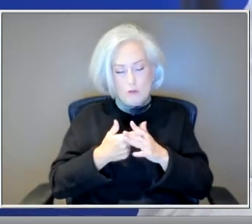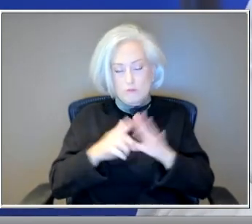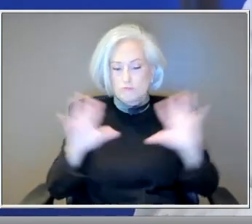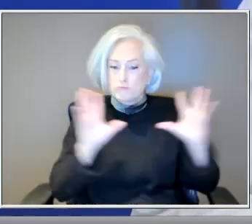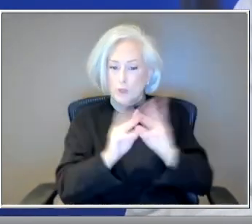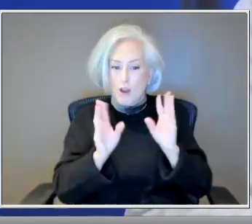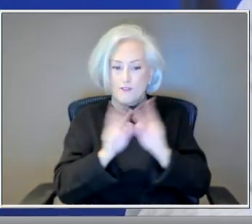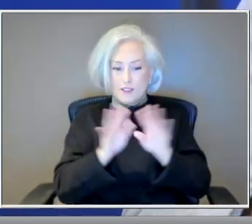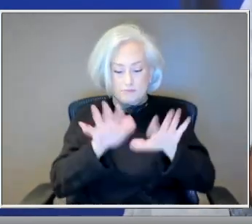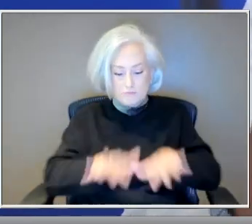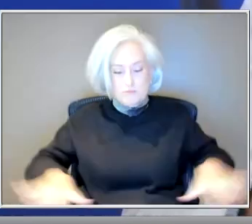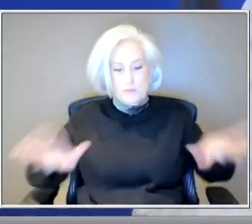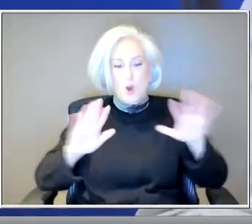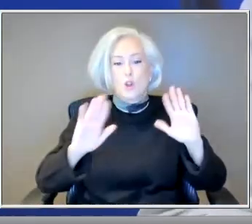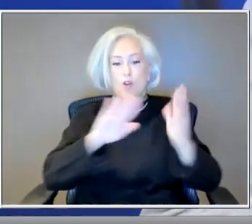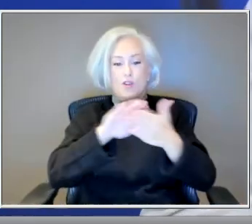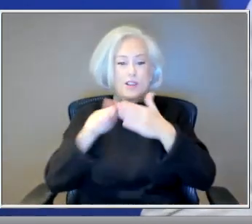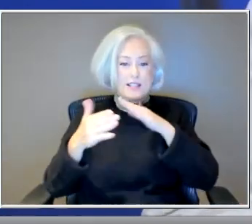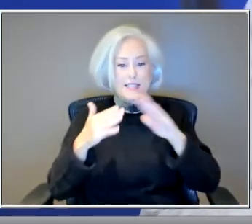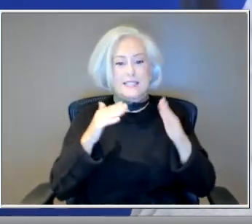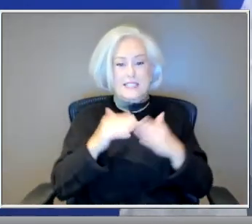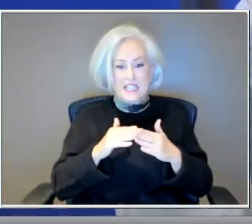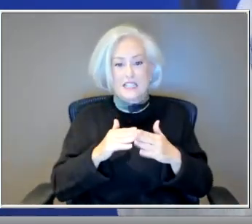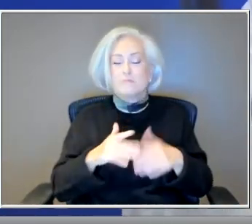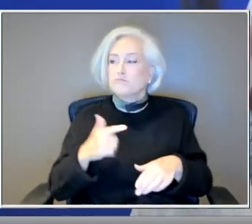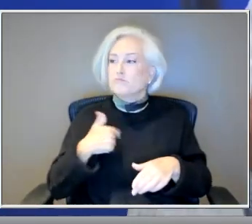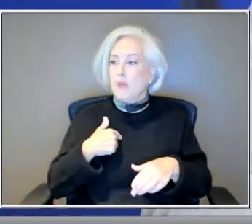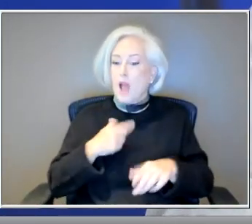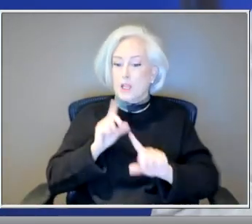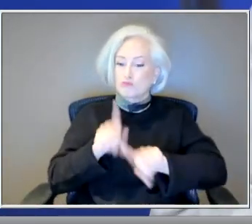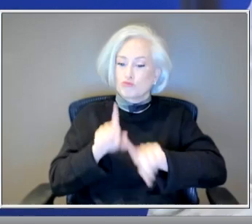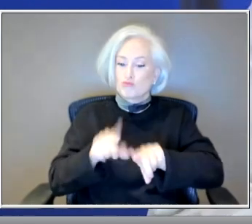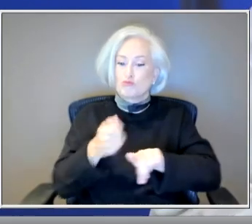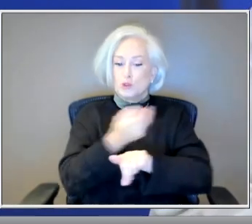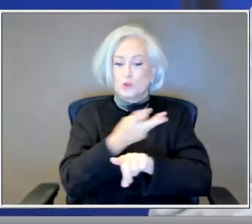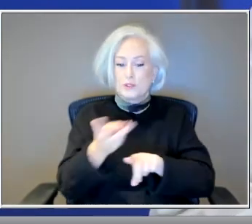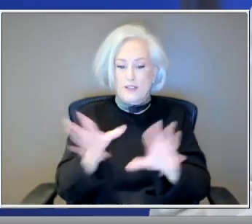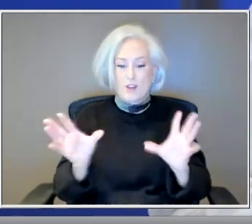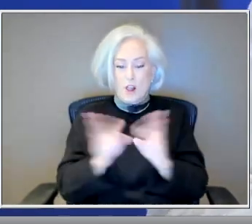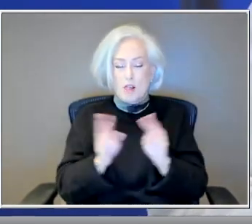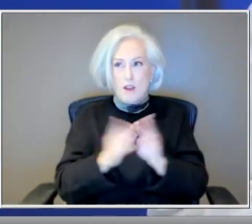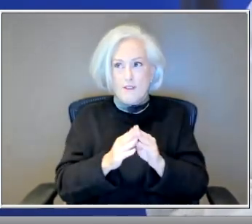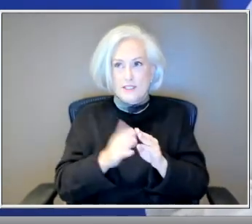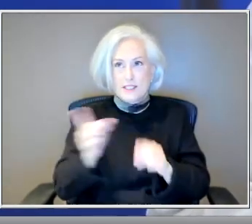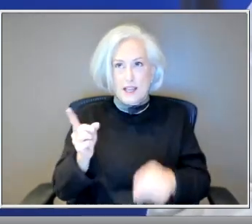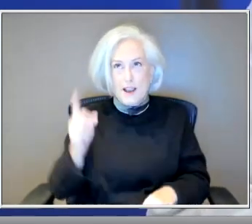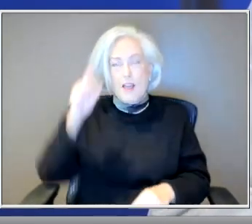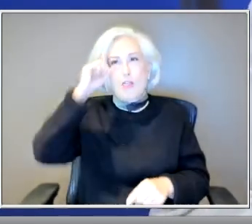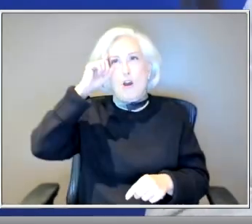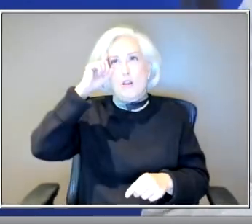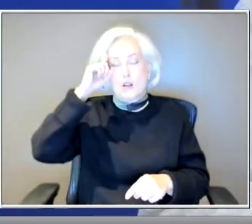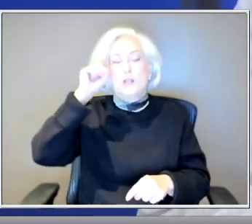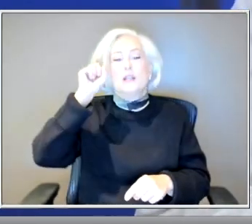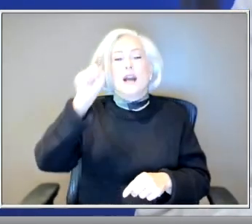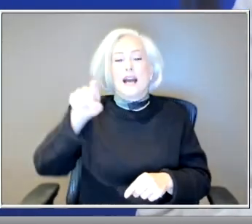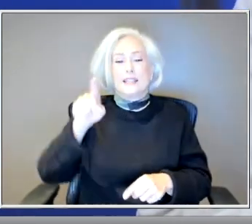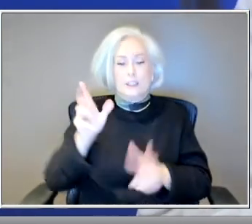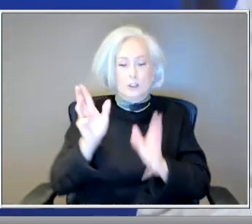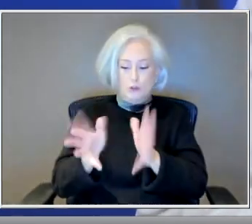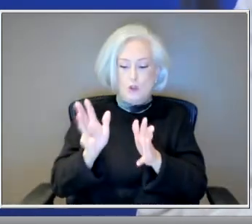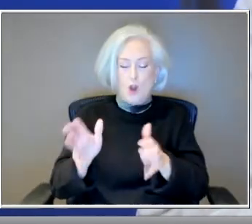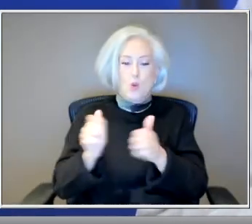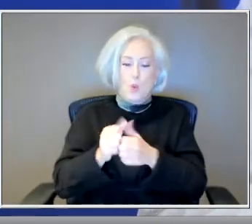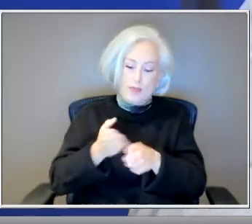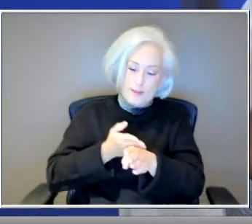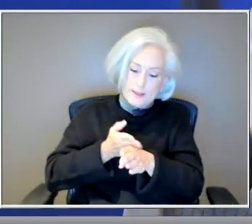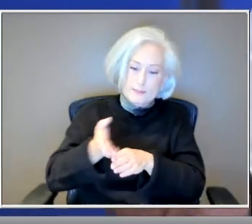re-engaged in those conferences, and I'd been a part of some of those. And so the first thing that came to mind is I got to talk to my congenital specialist, at that point. And